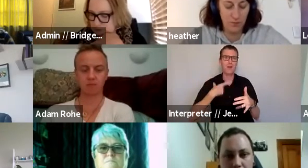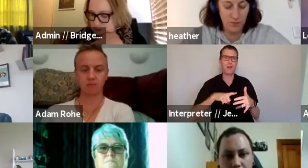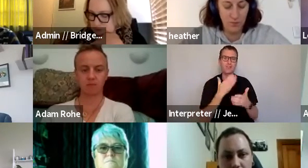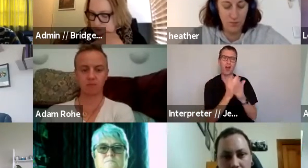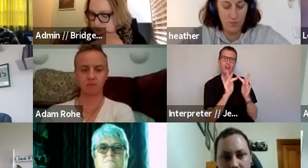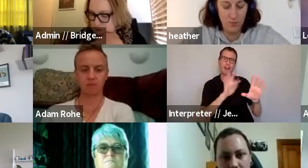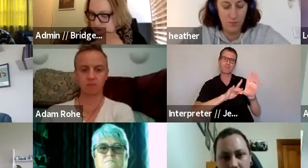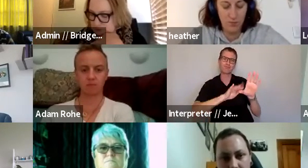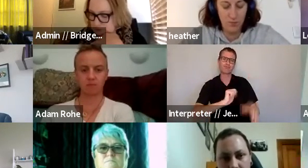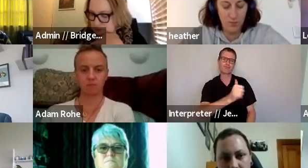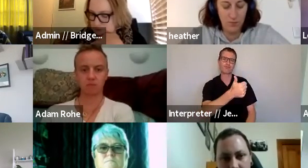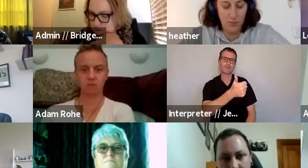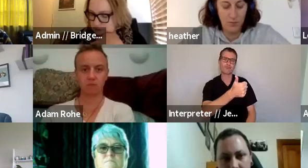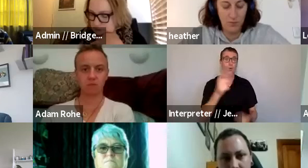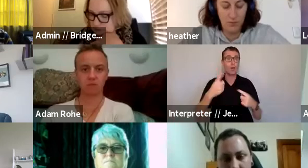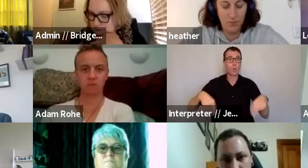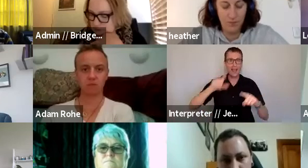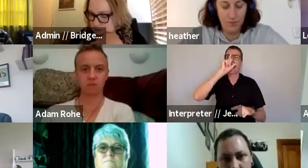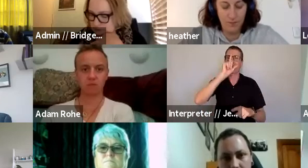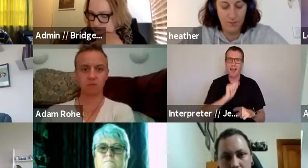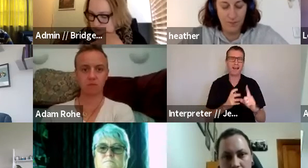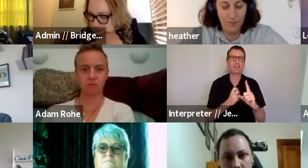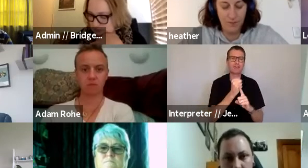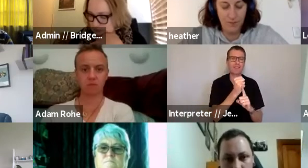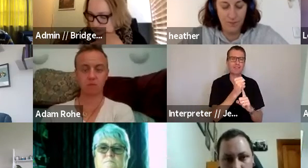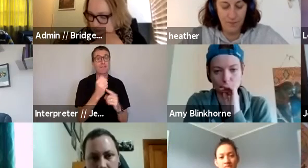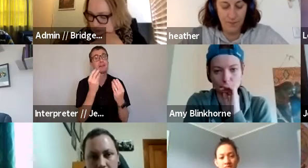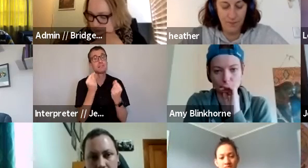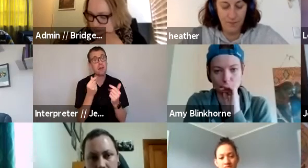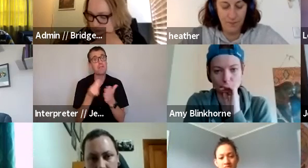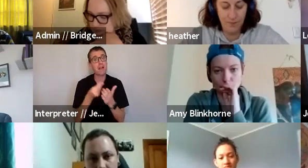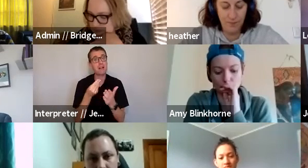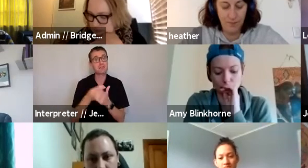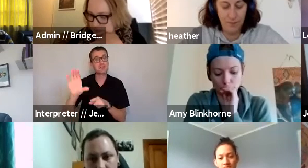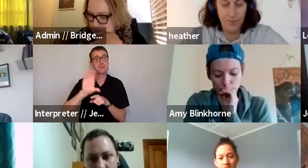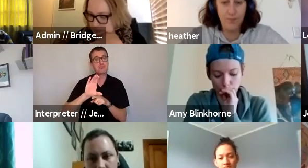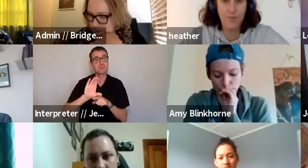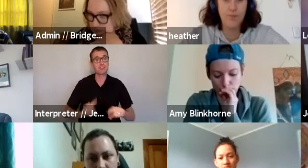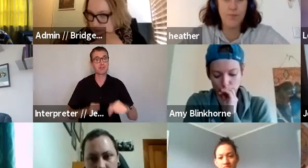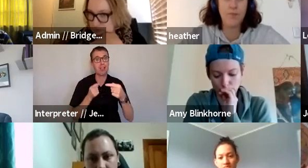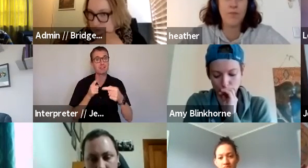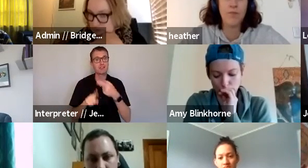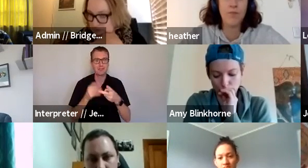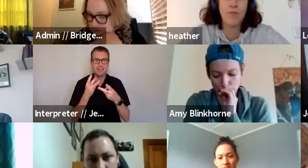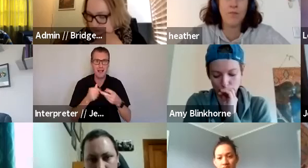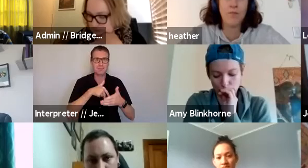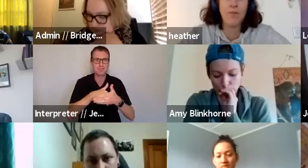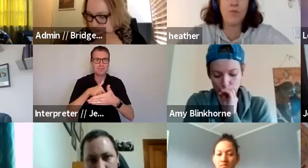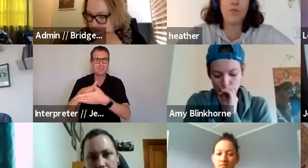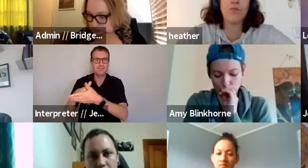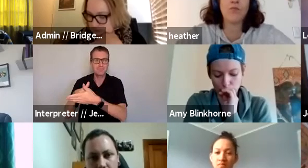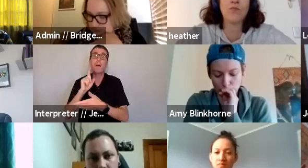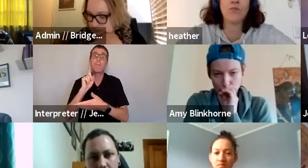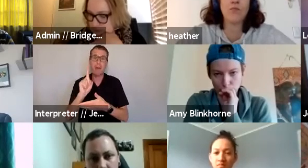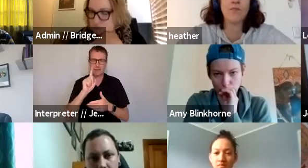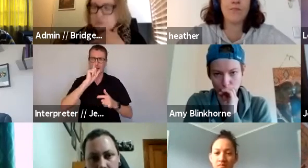There's going to be funding challenges and barriers, financial barriers. We can't stop the momentum. We know it's possible,